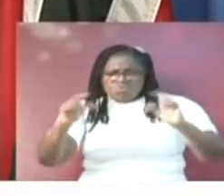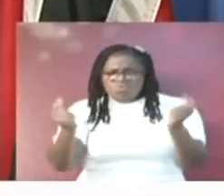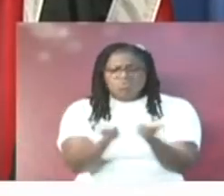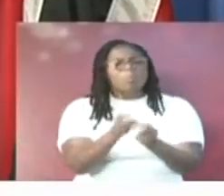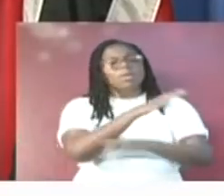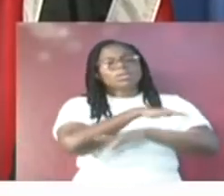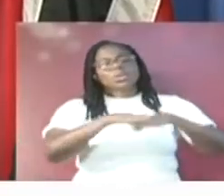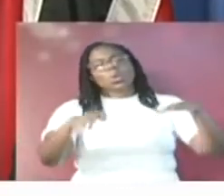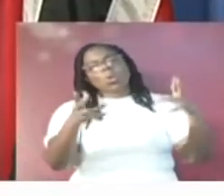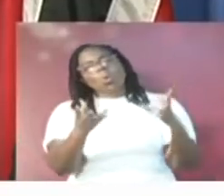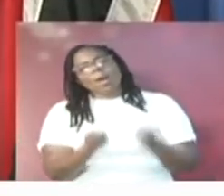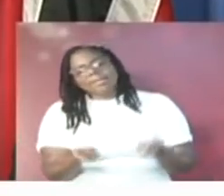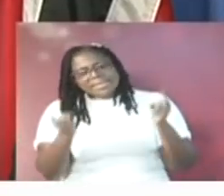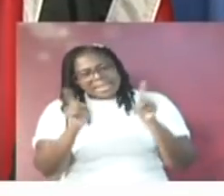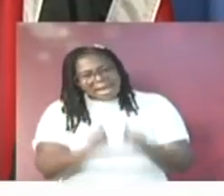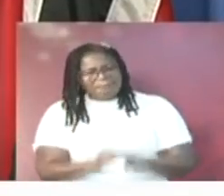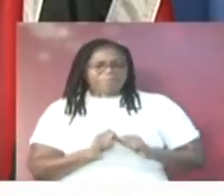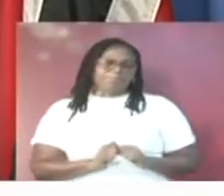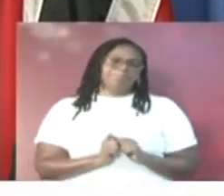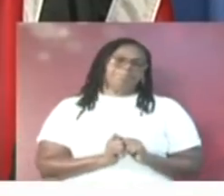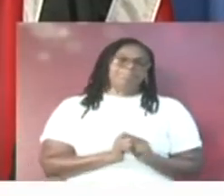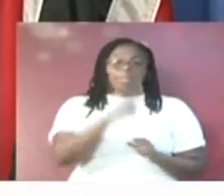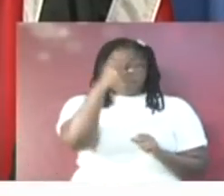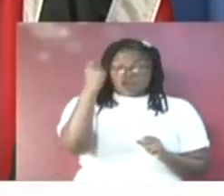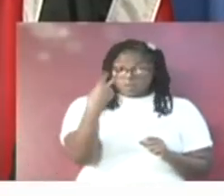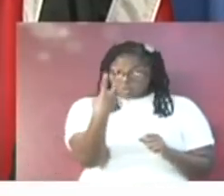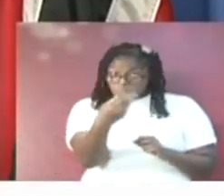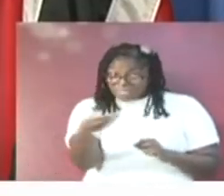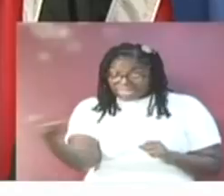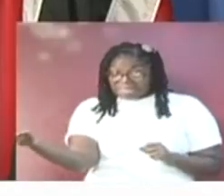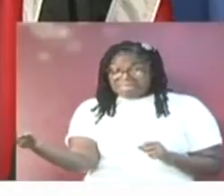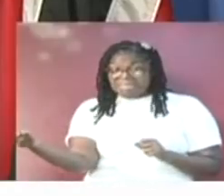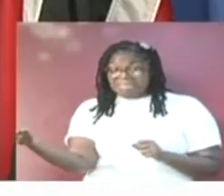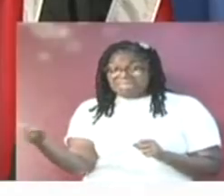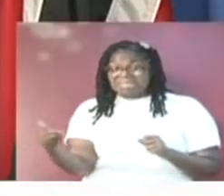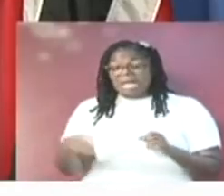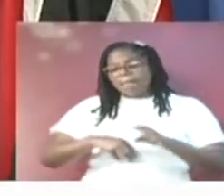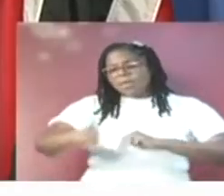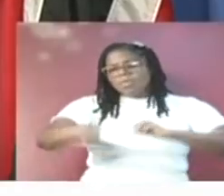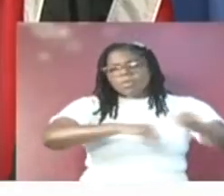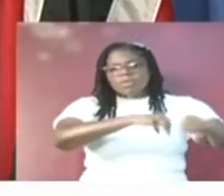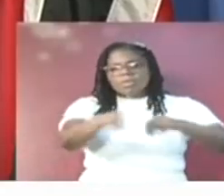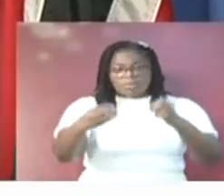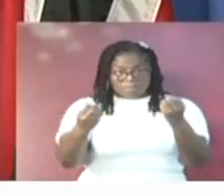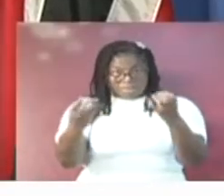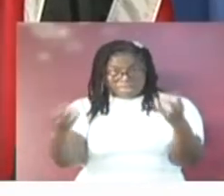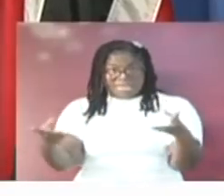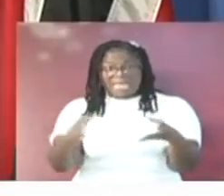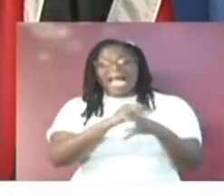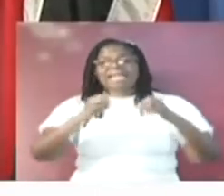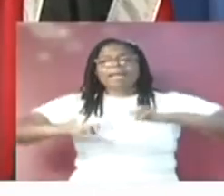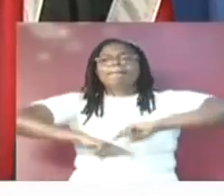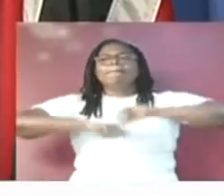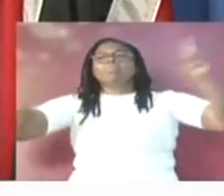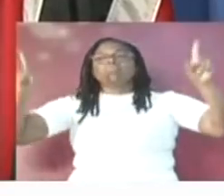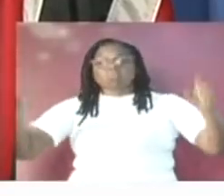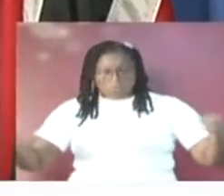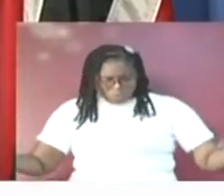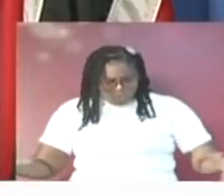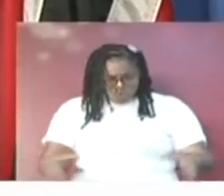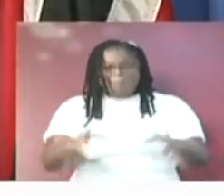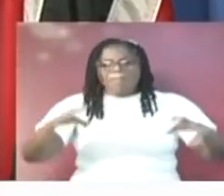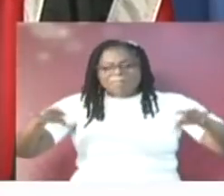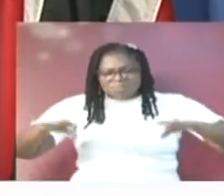Because those two actions are facilitators of the infection